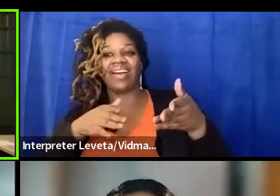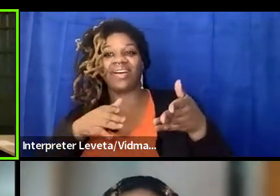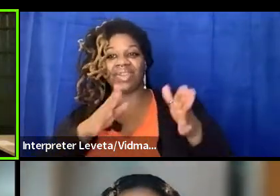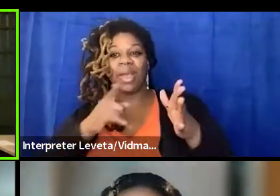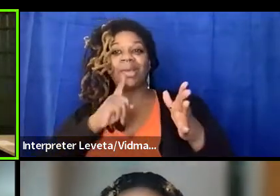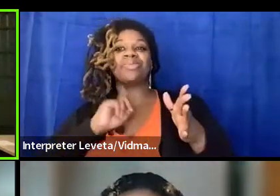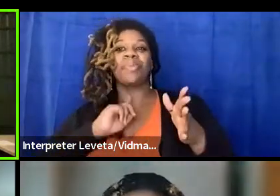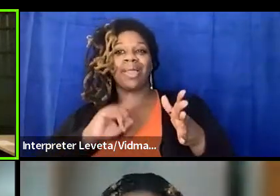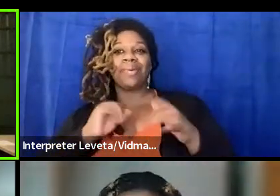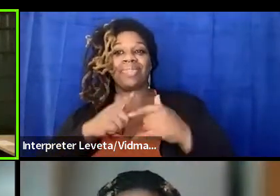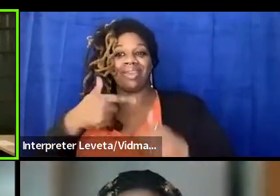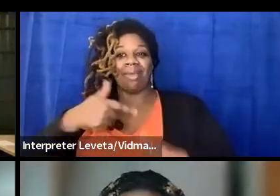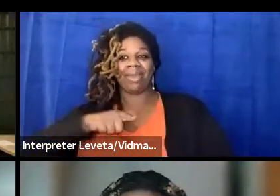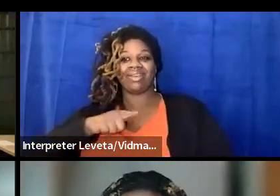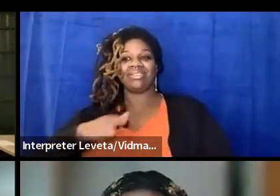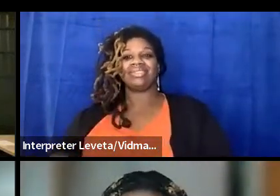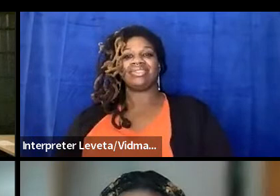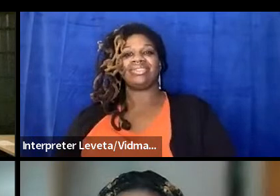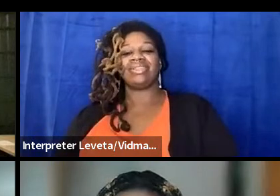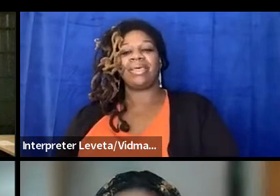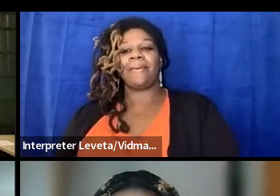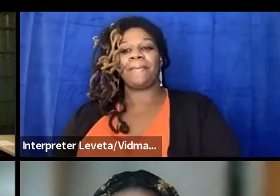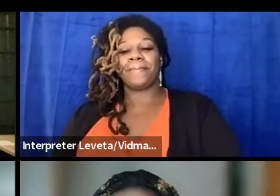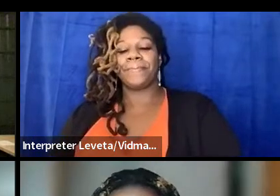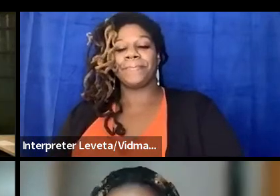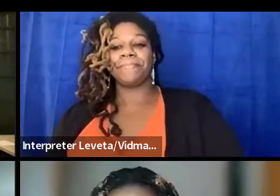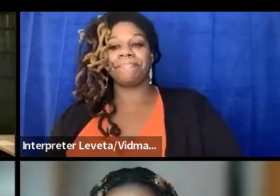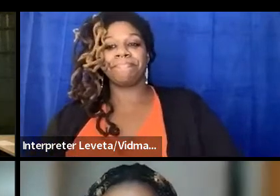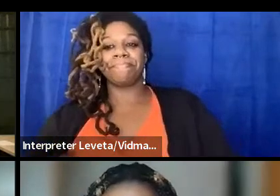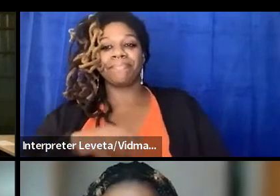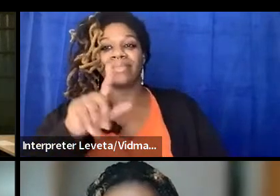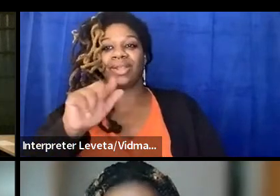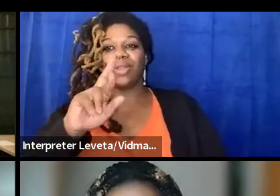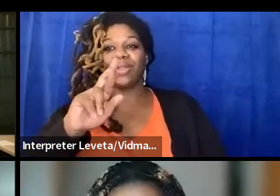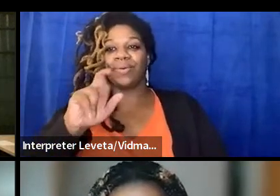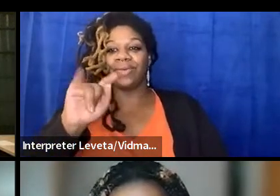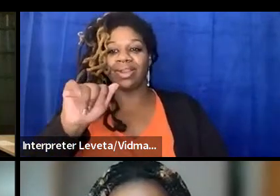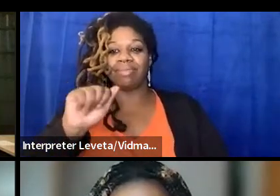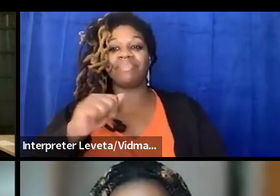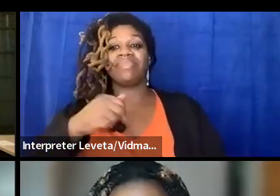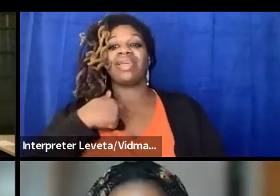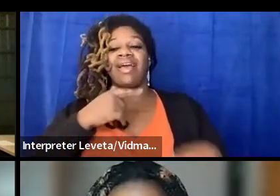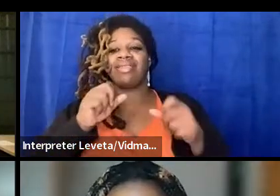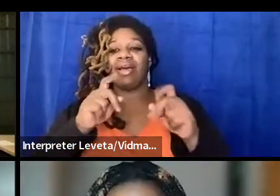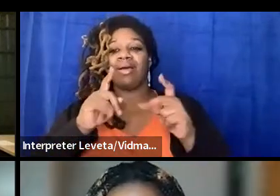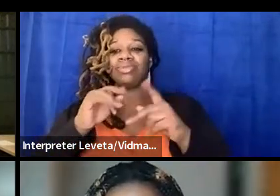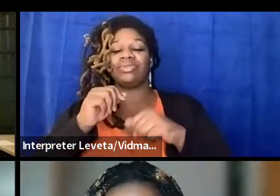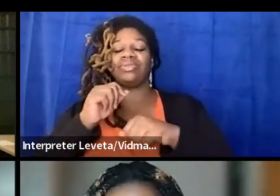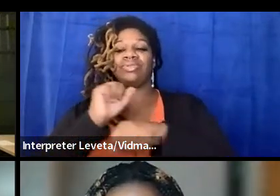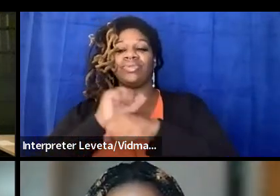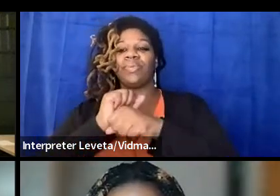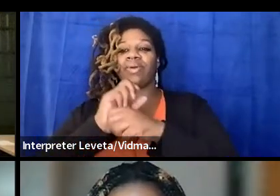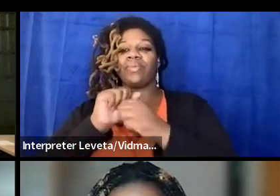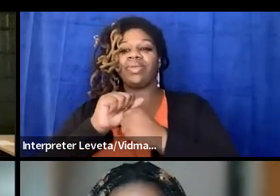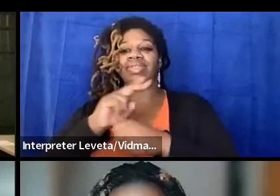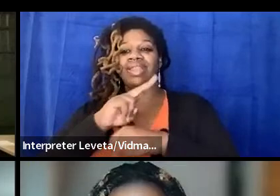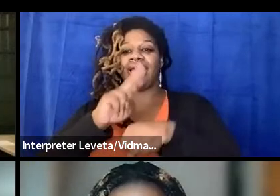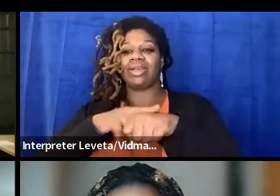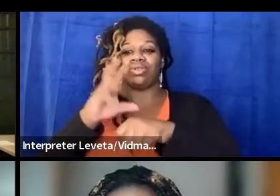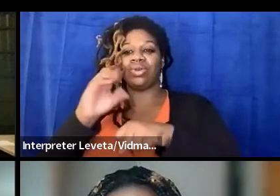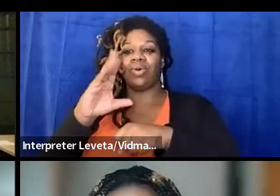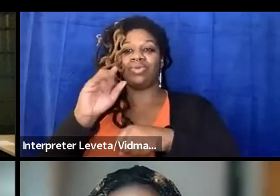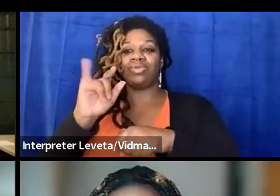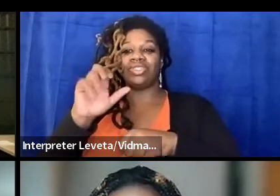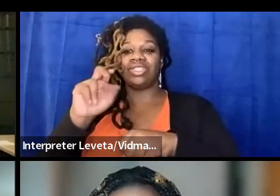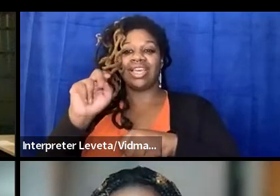So I did have the opportunity to work with the National Oceanic and Atmospheric Administration pre